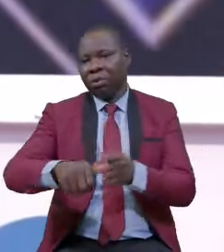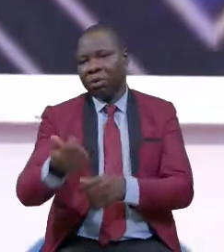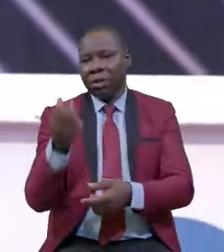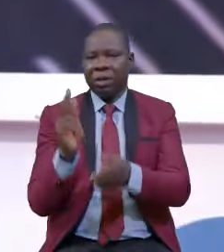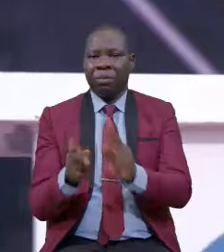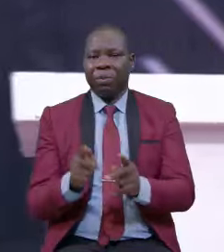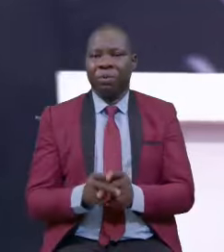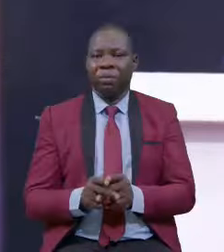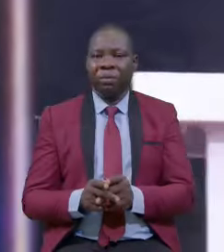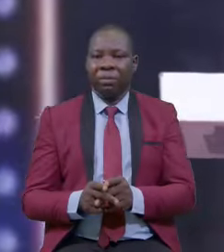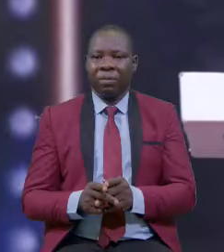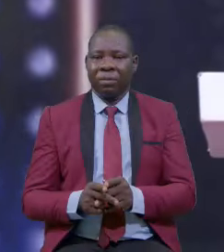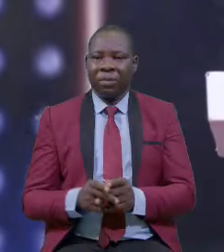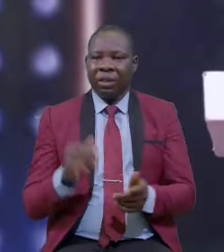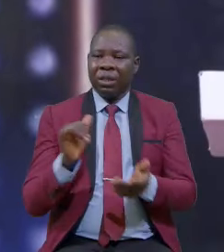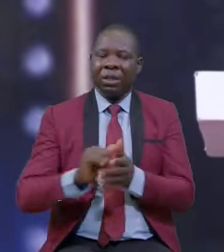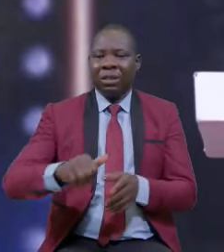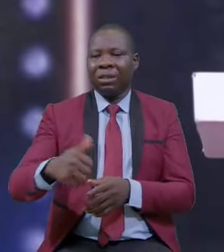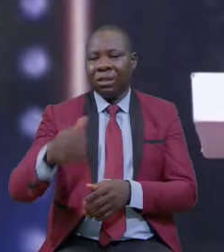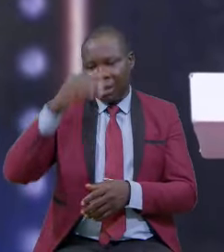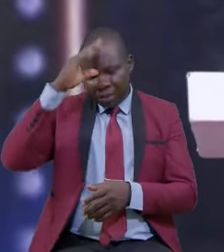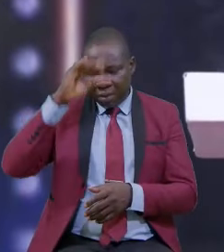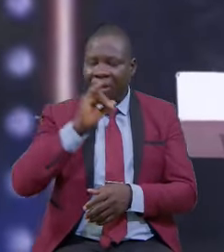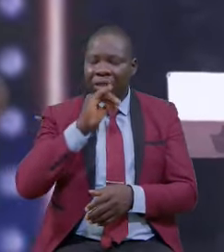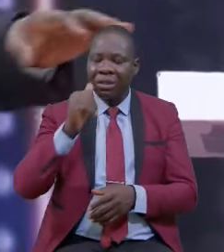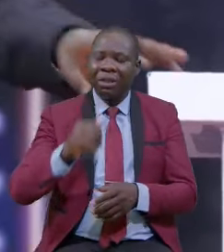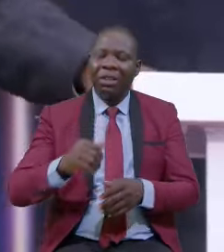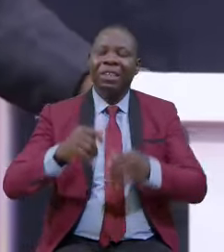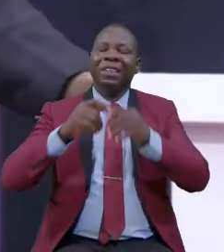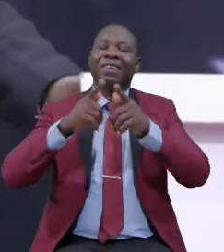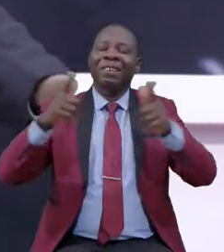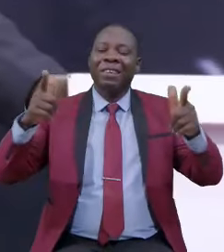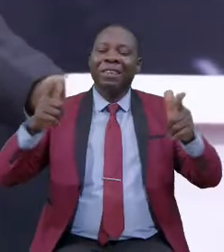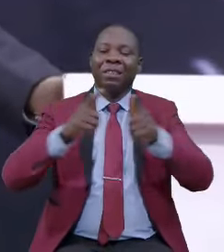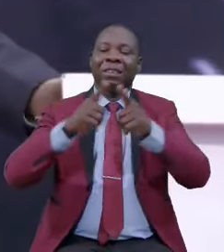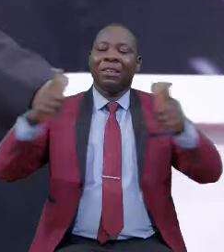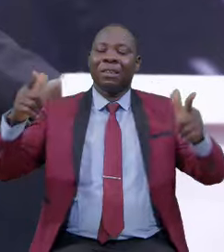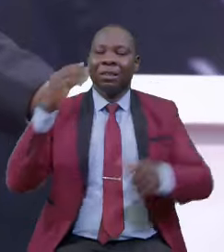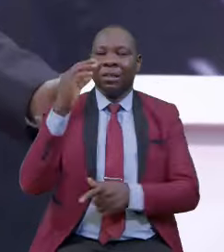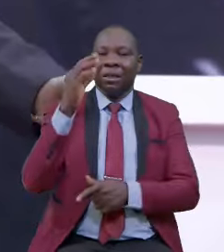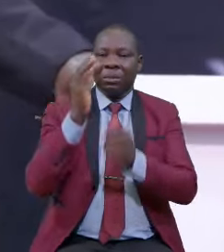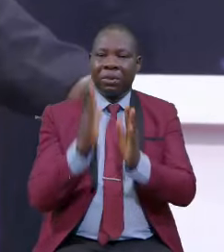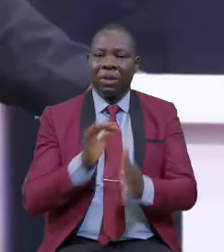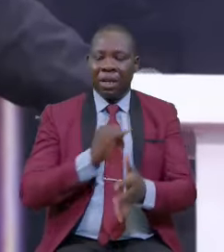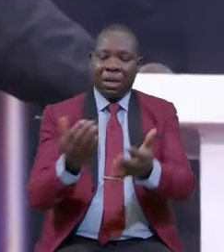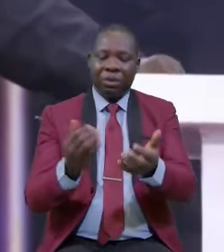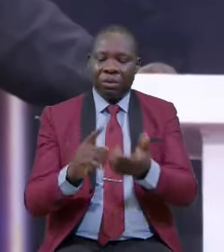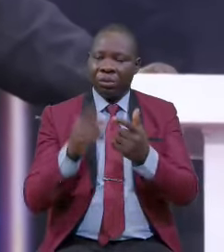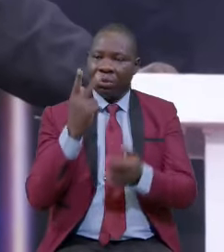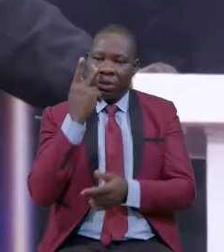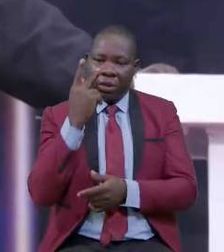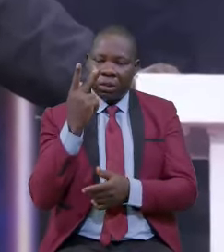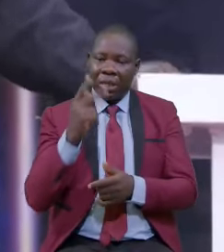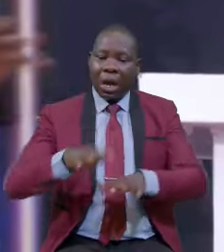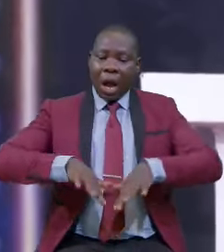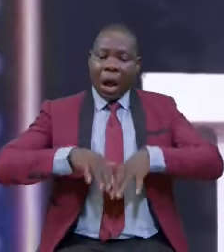man is a great, great preacher. I want to see how much of the food he himself is